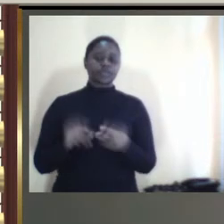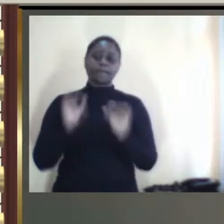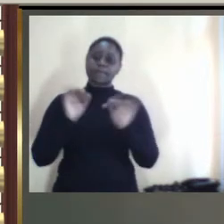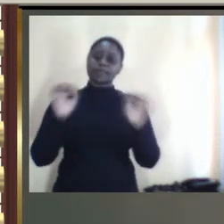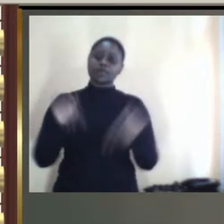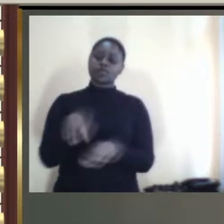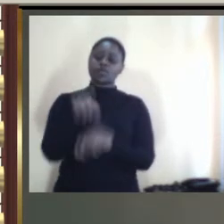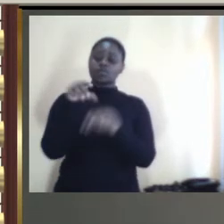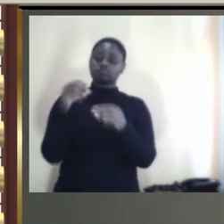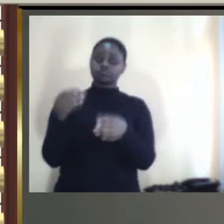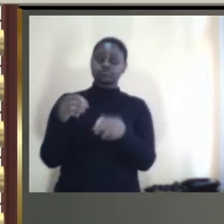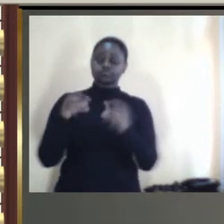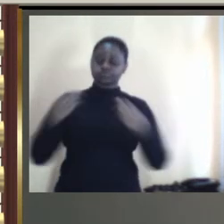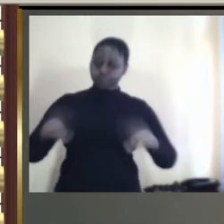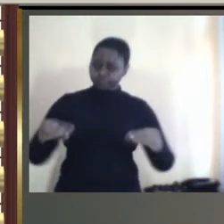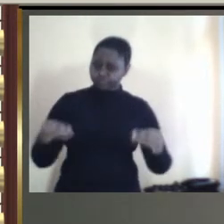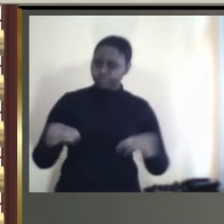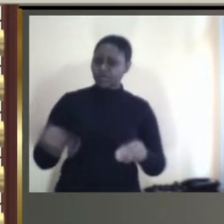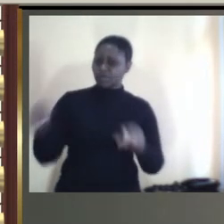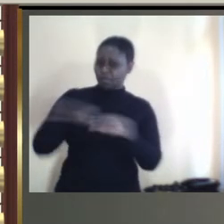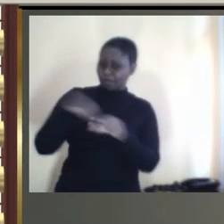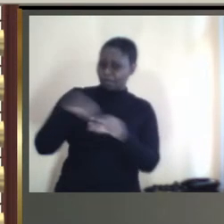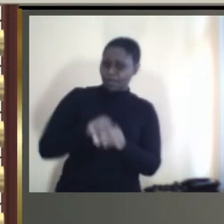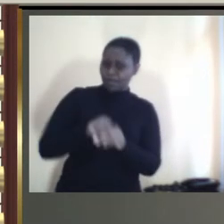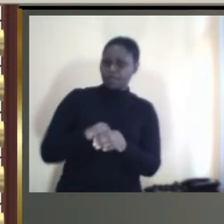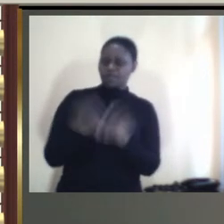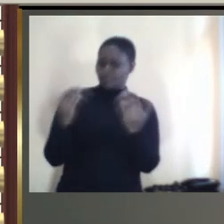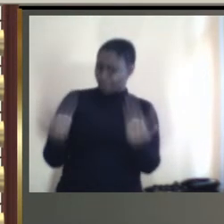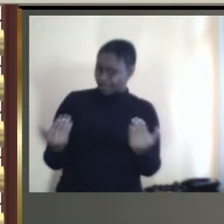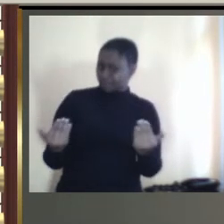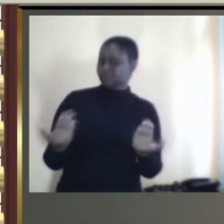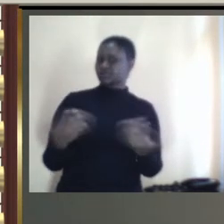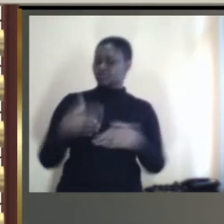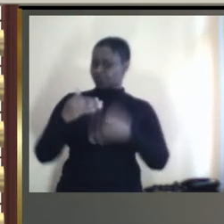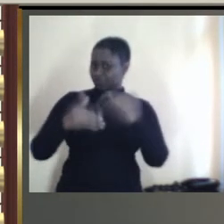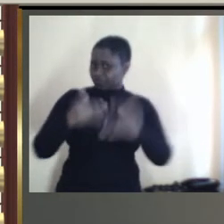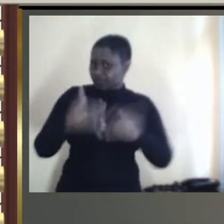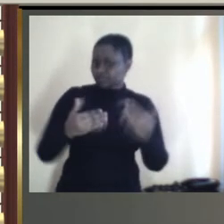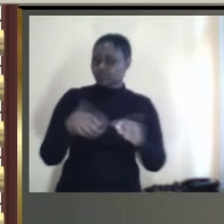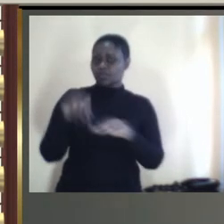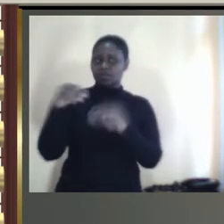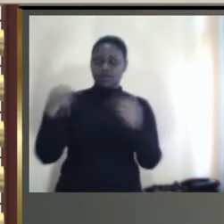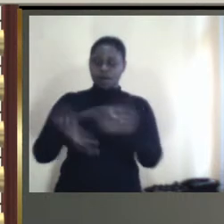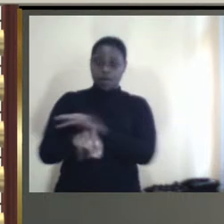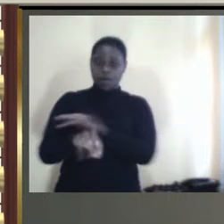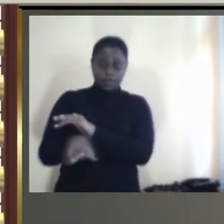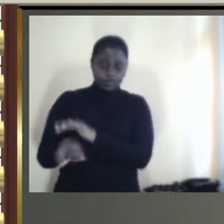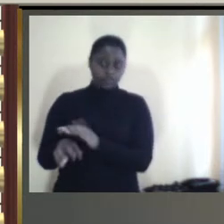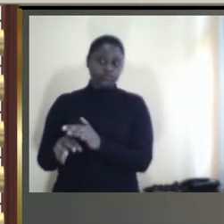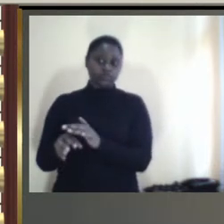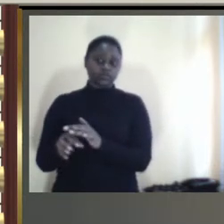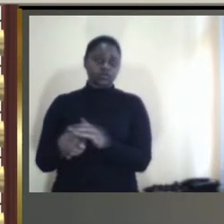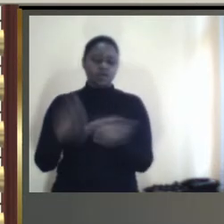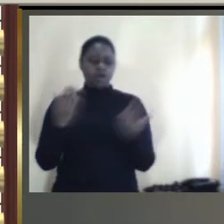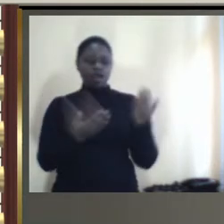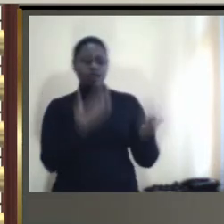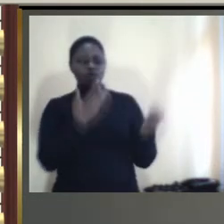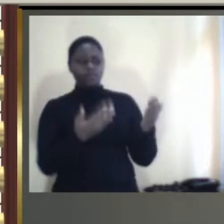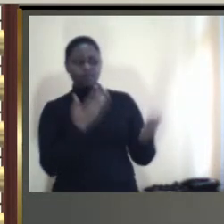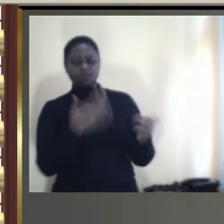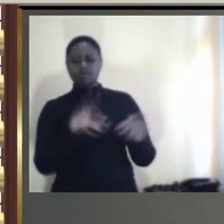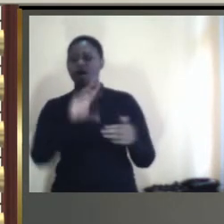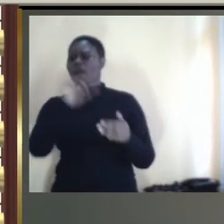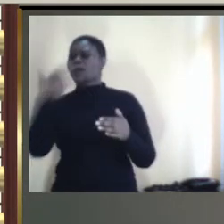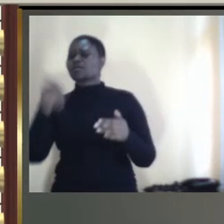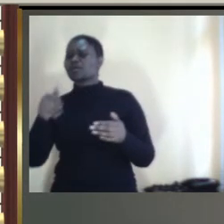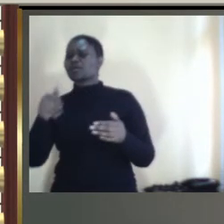market represents an attractive prospect for agro-processing for our province. Given our competitive edge in a whole